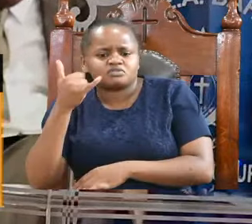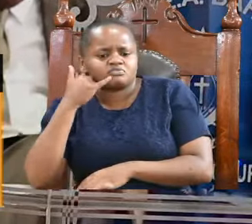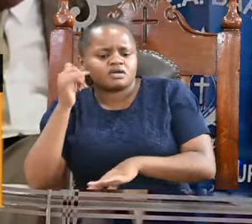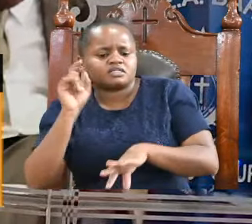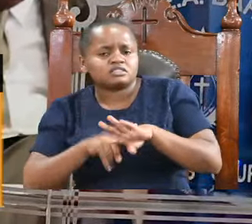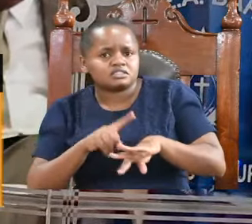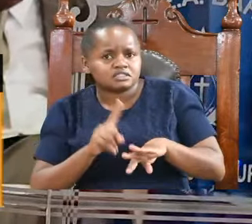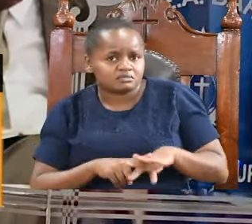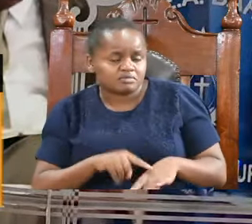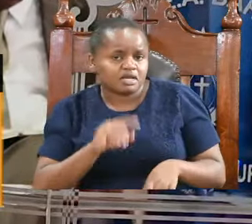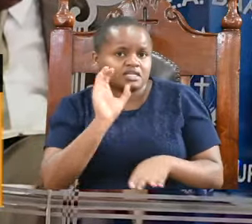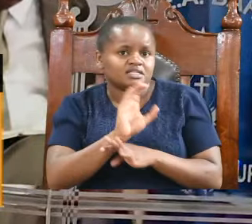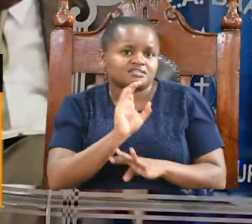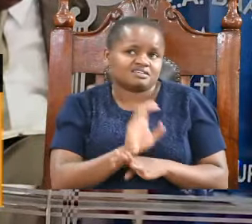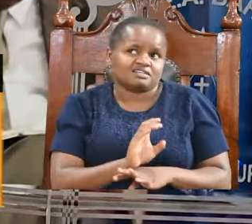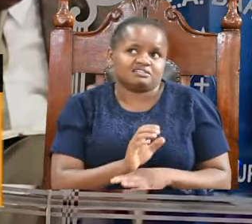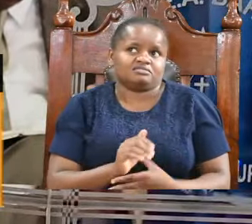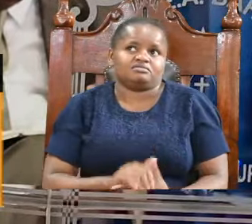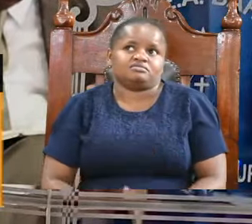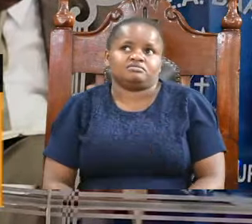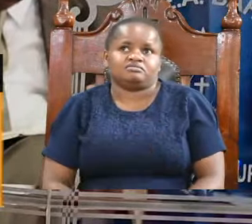church.